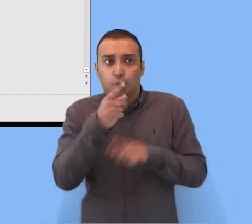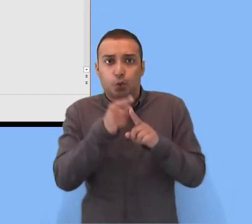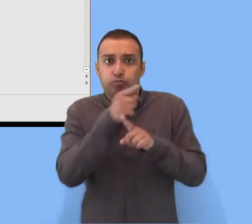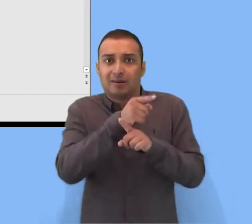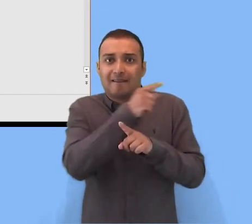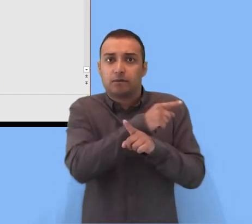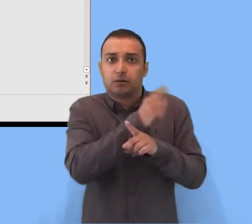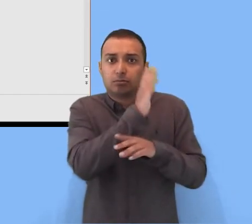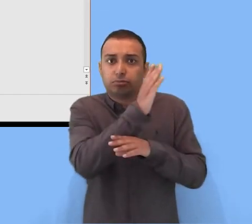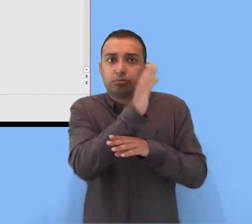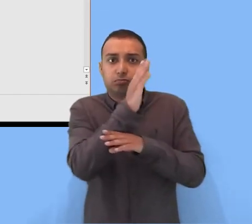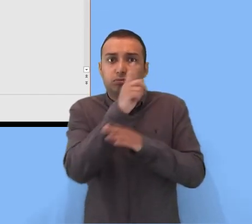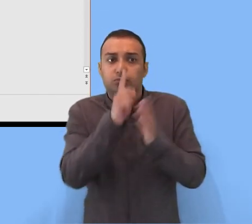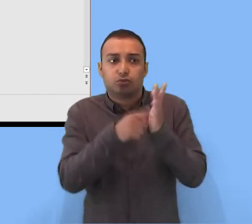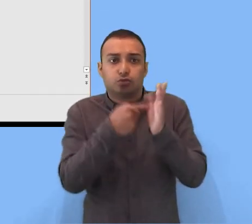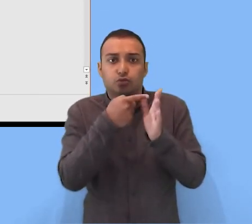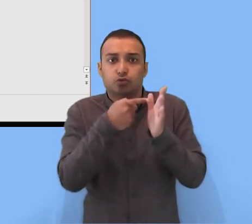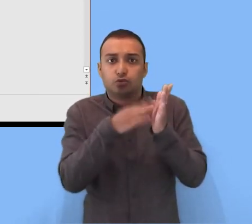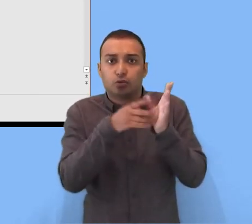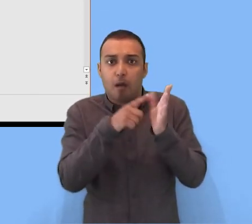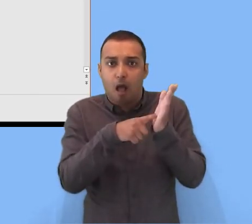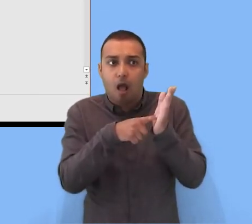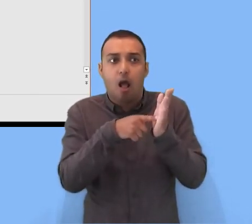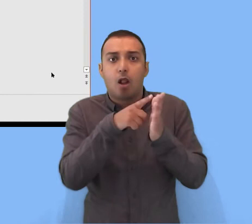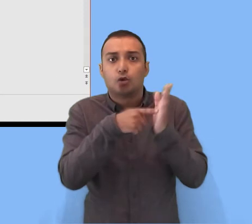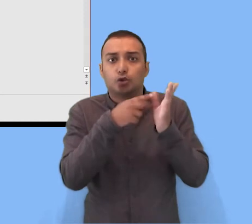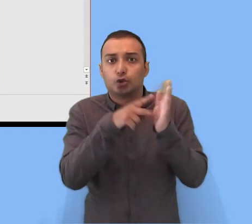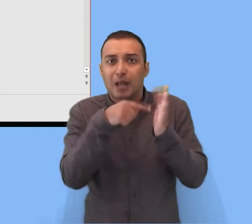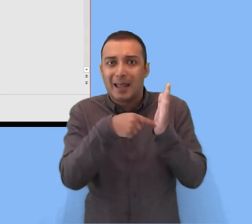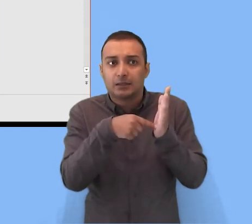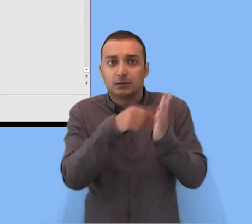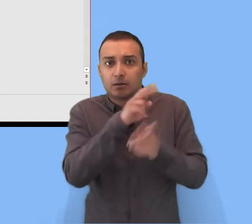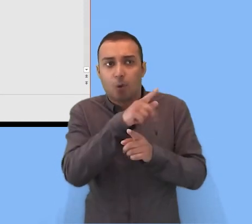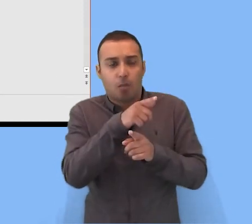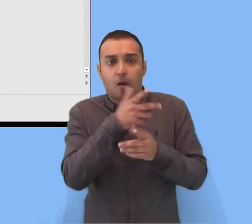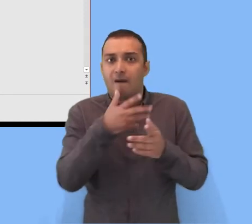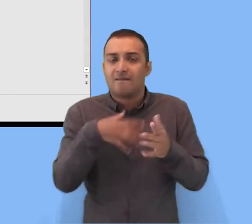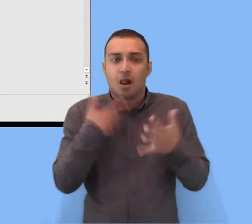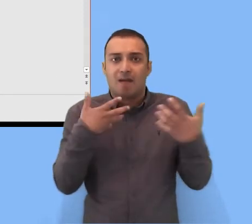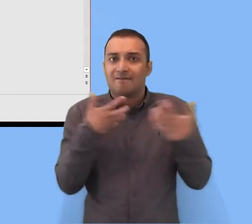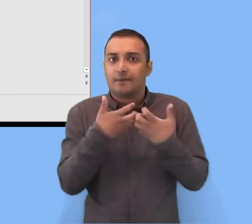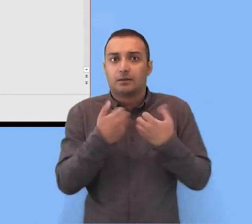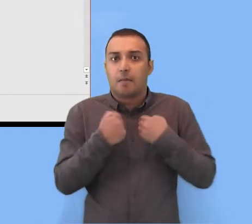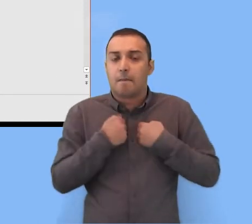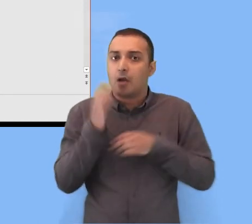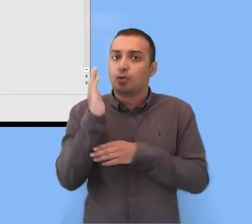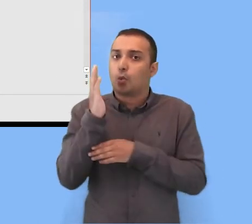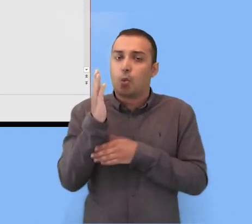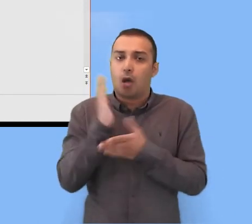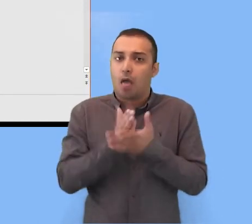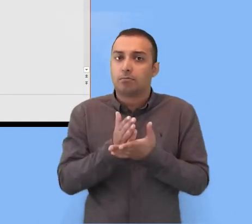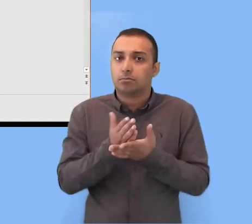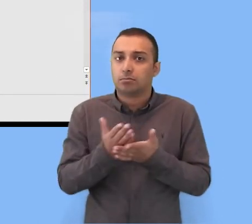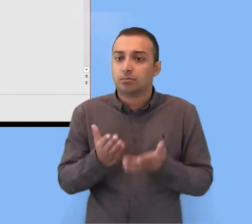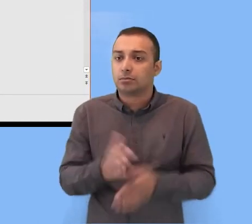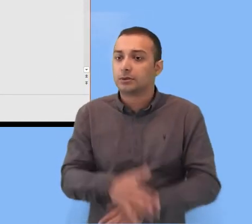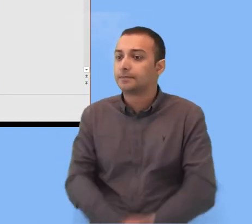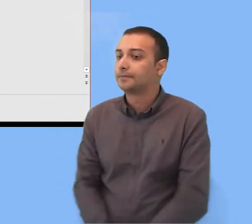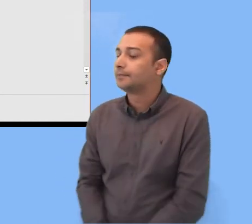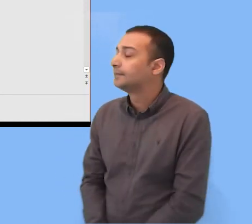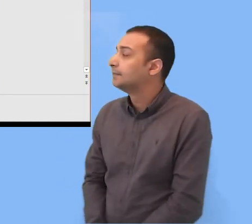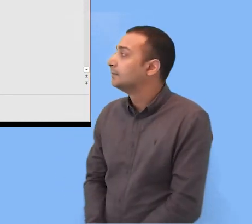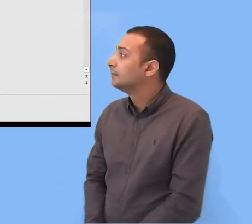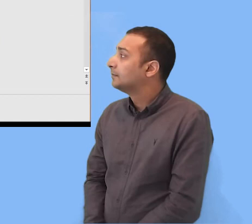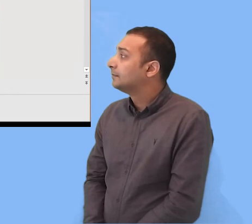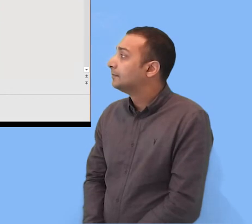and advocated and the things that these mothers said too. So in any sort of research, I